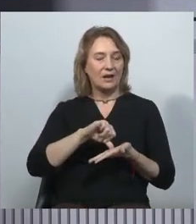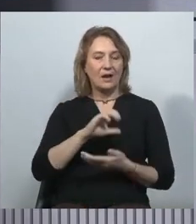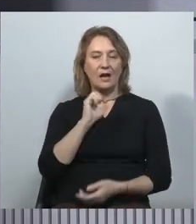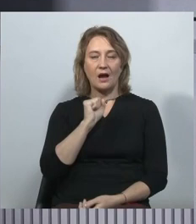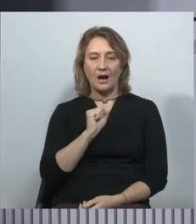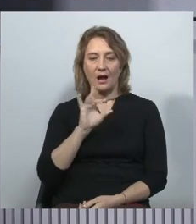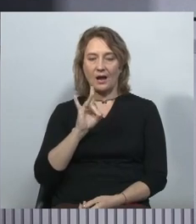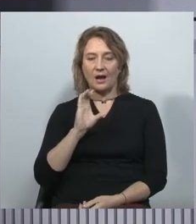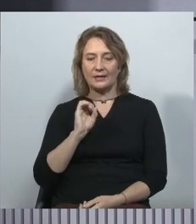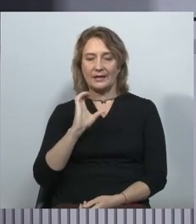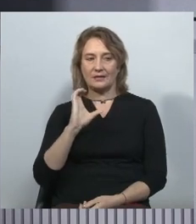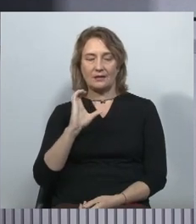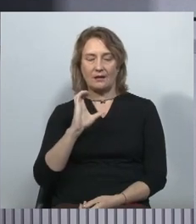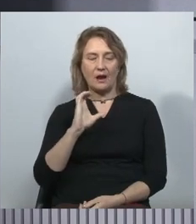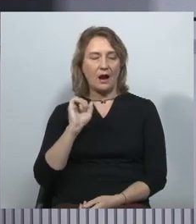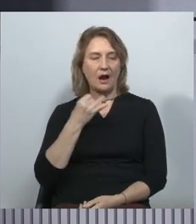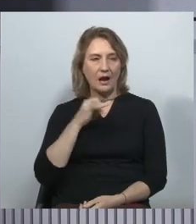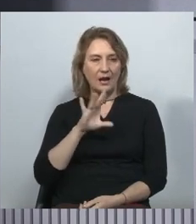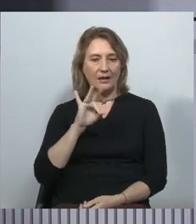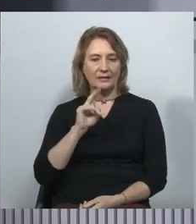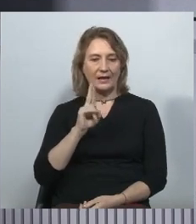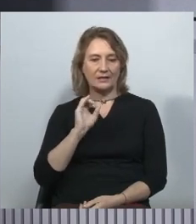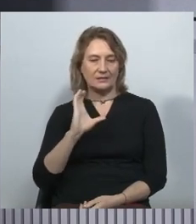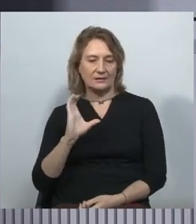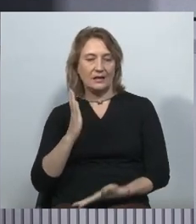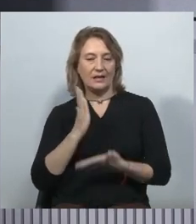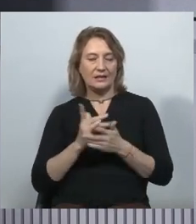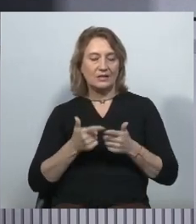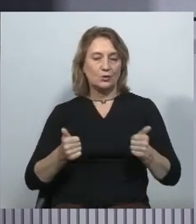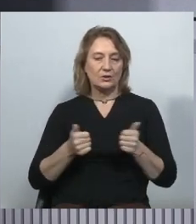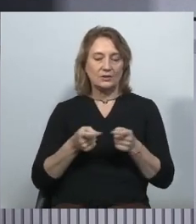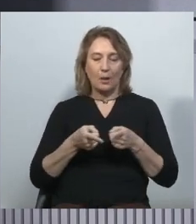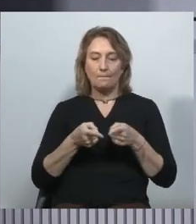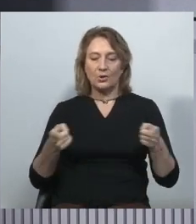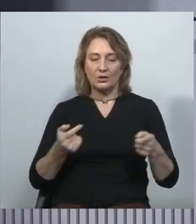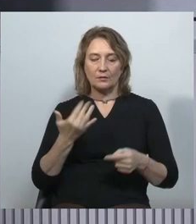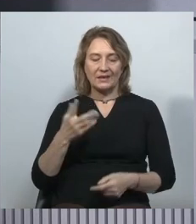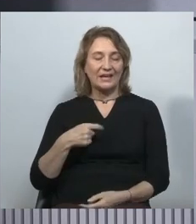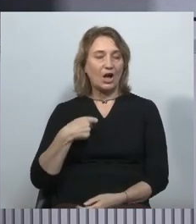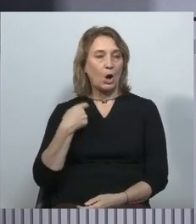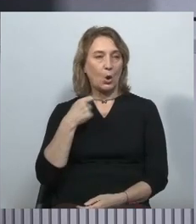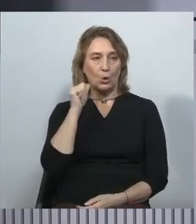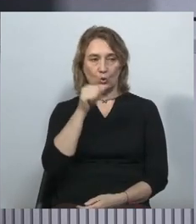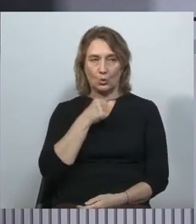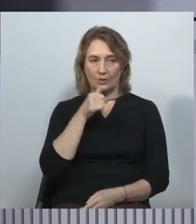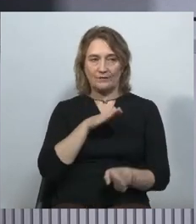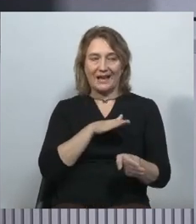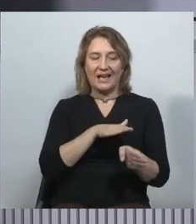and Nicolas. So Lubov is a representative for IREX in Ukraine. IREX is